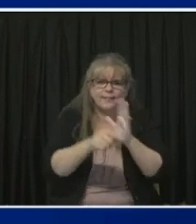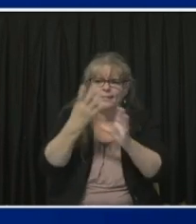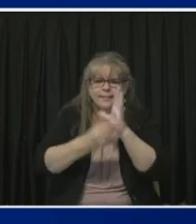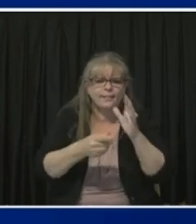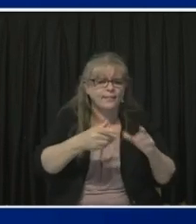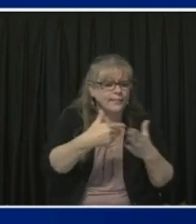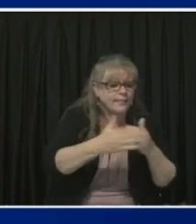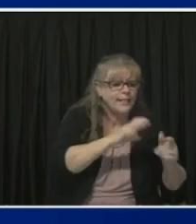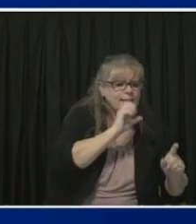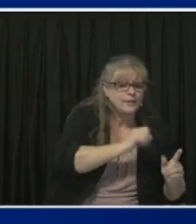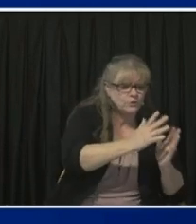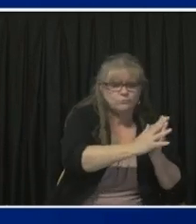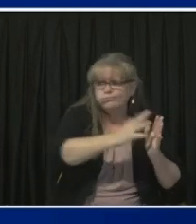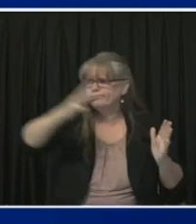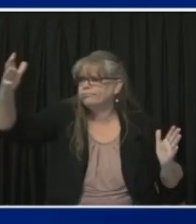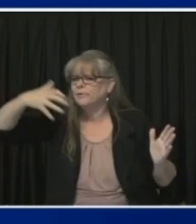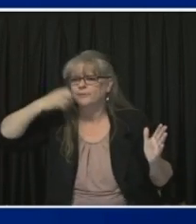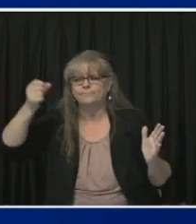people in their 70s and 80s